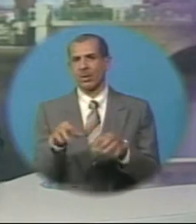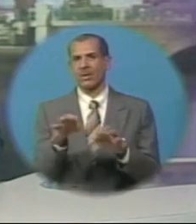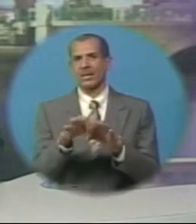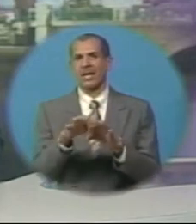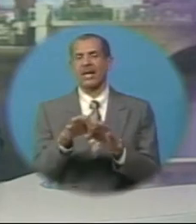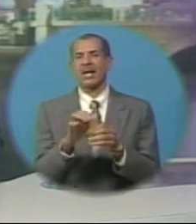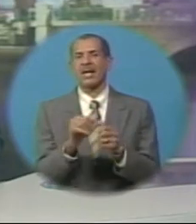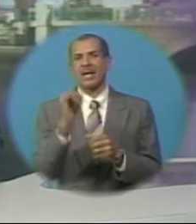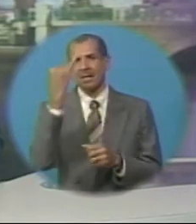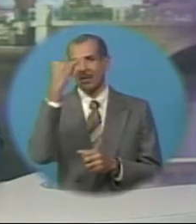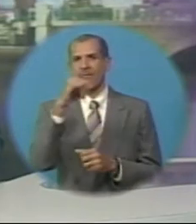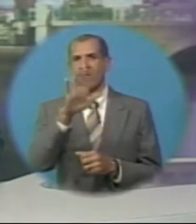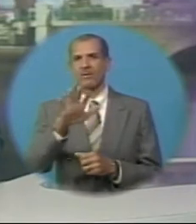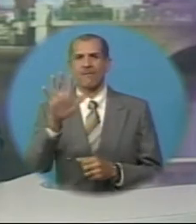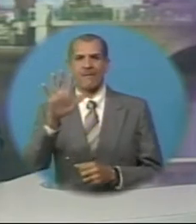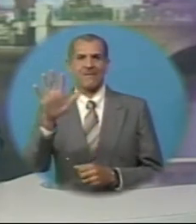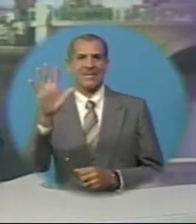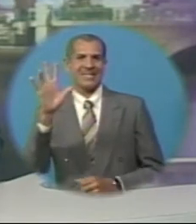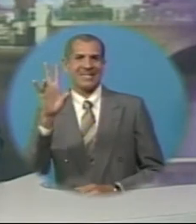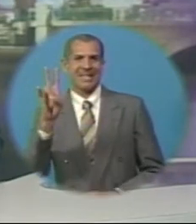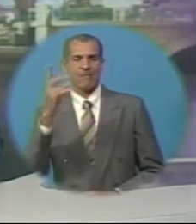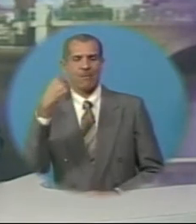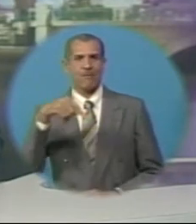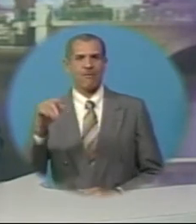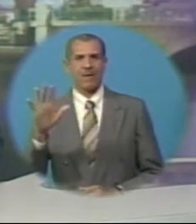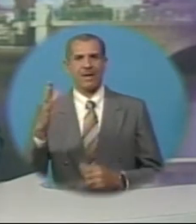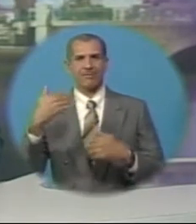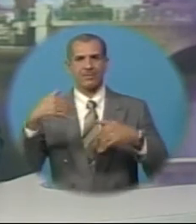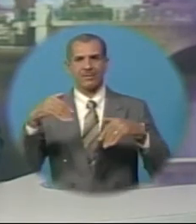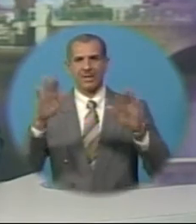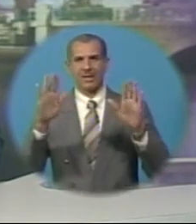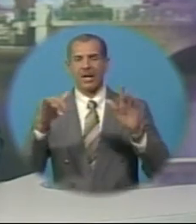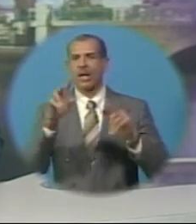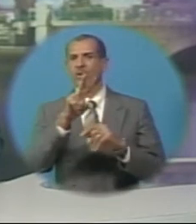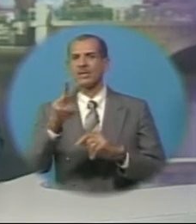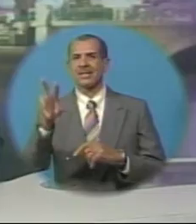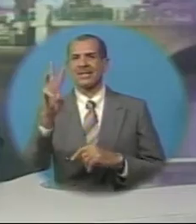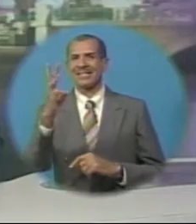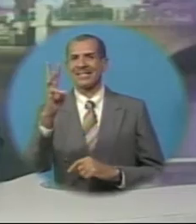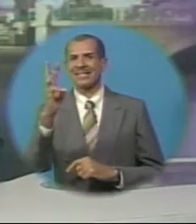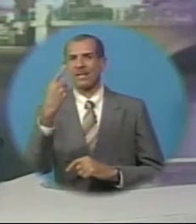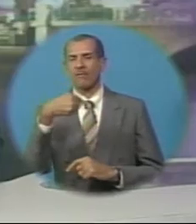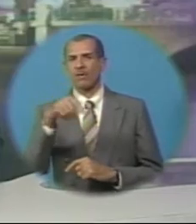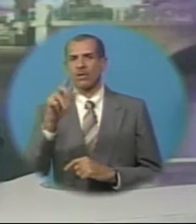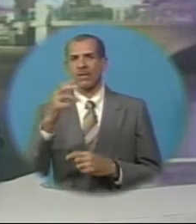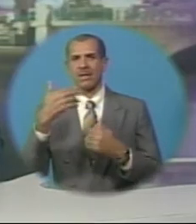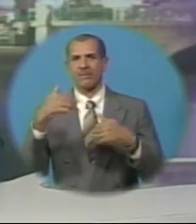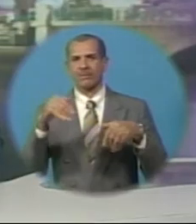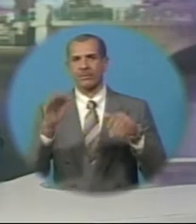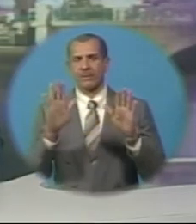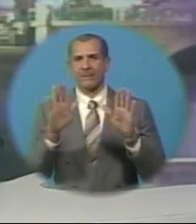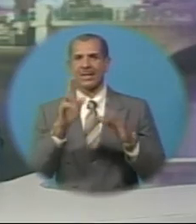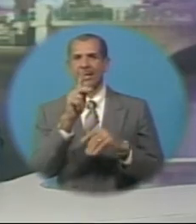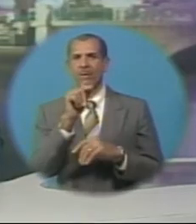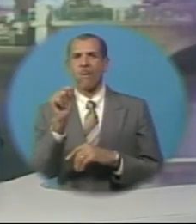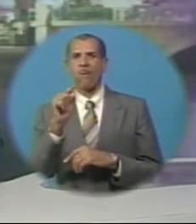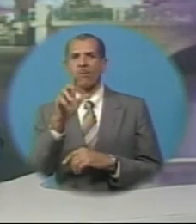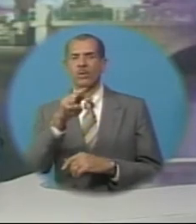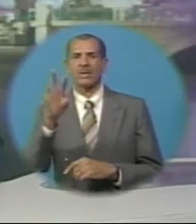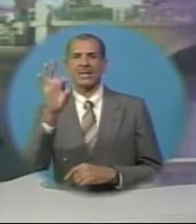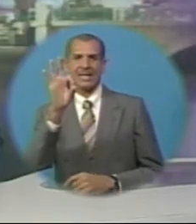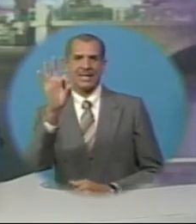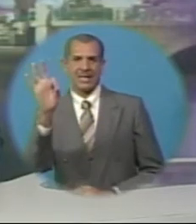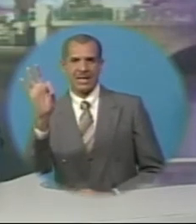match: India 557 for 5 declared and 216 for 3 declared. The Kiwis